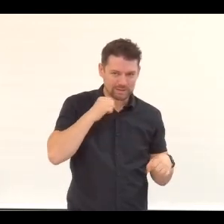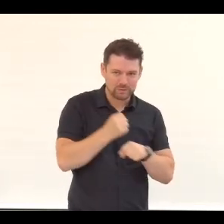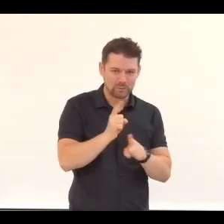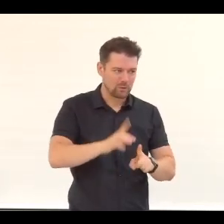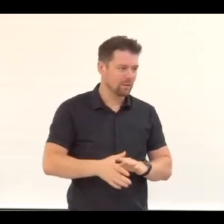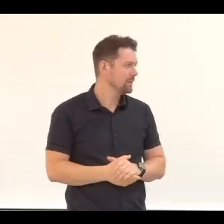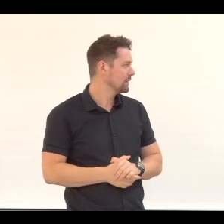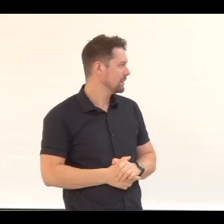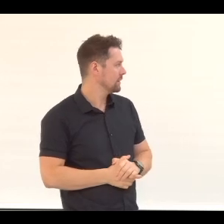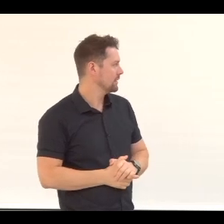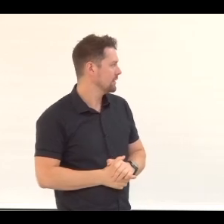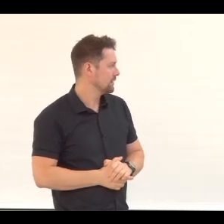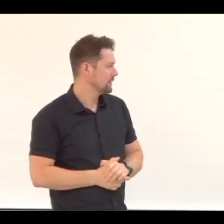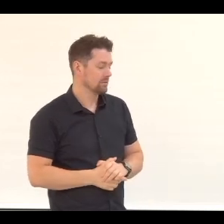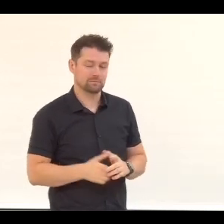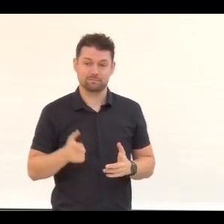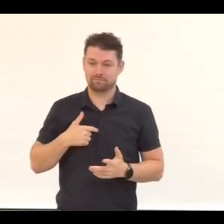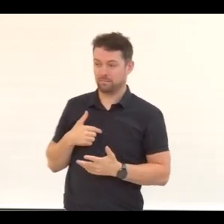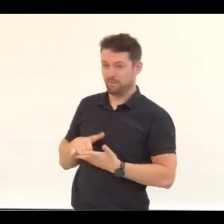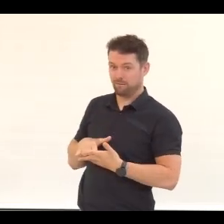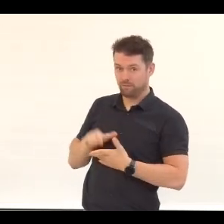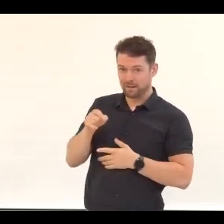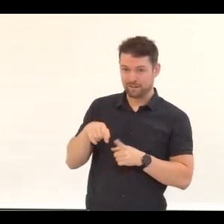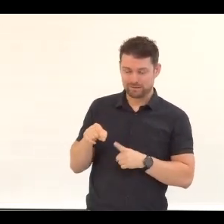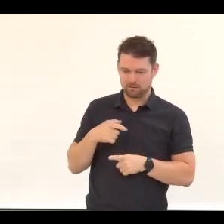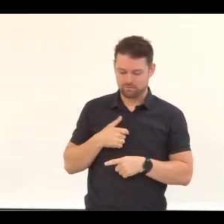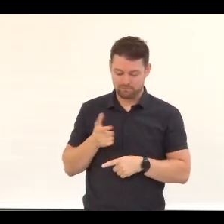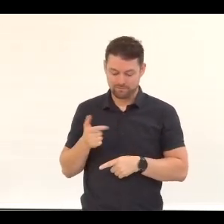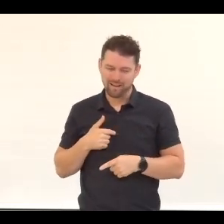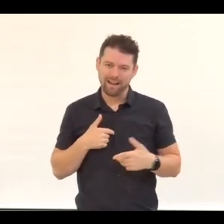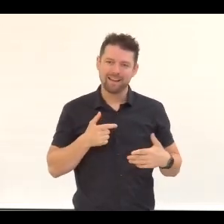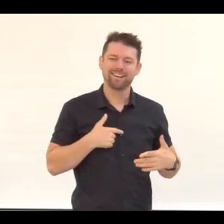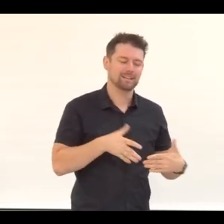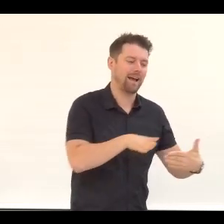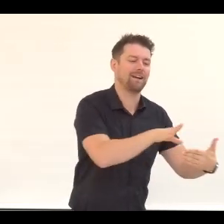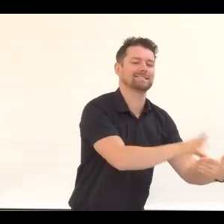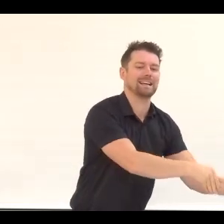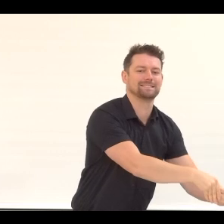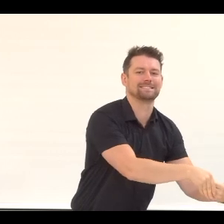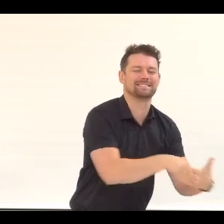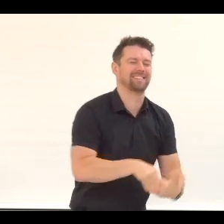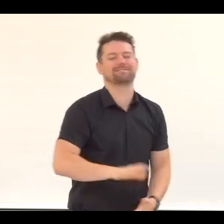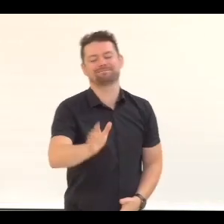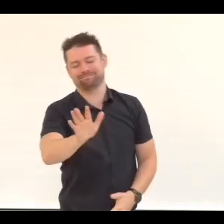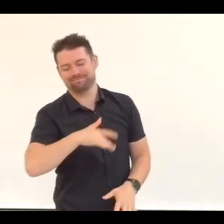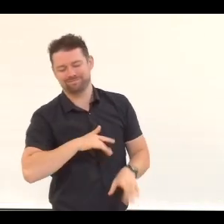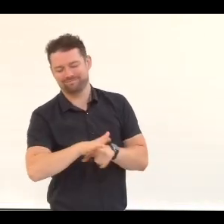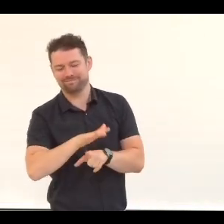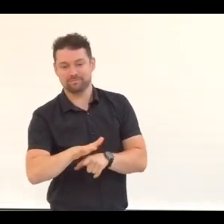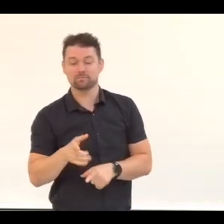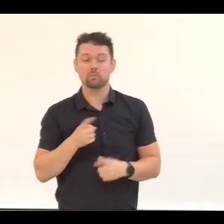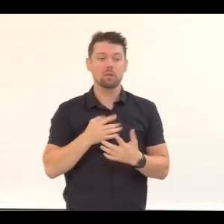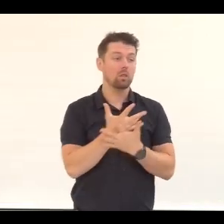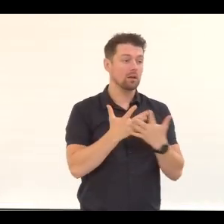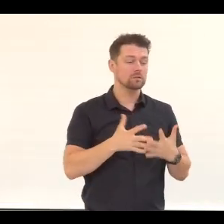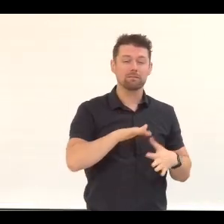take... Well, what I as a flight director do, I take the analog astronauts by the hand. No. No. We do a lot of outreach.